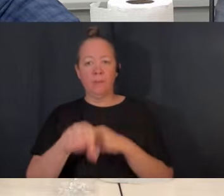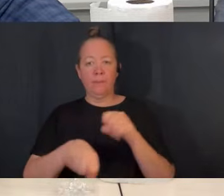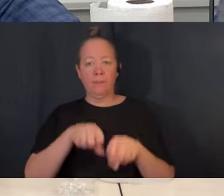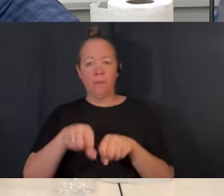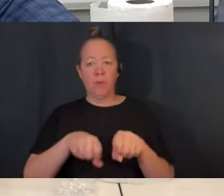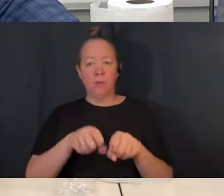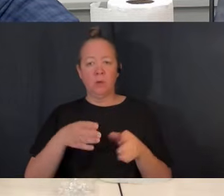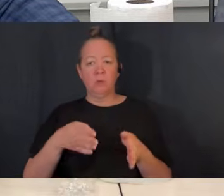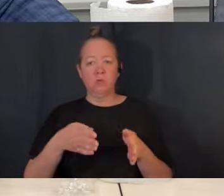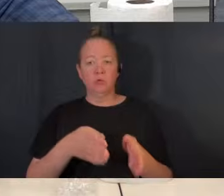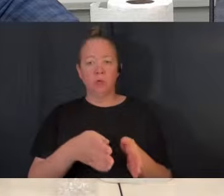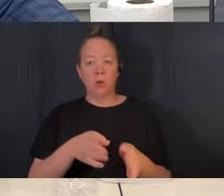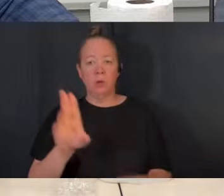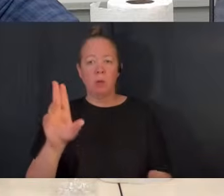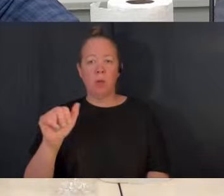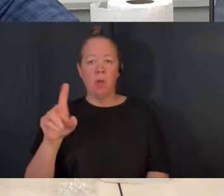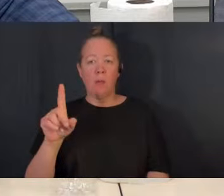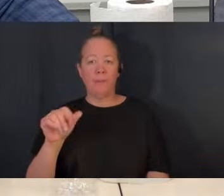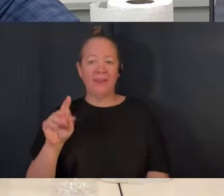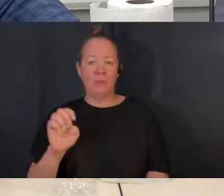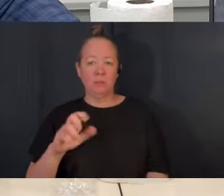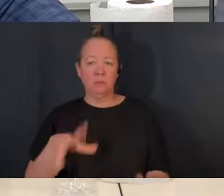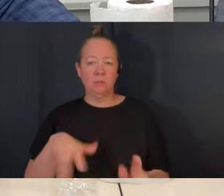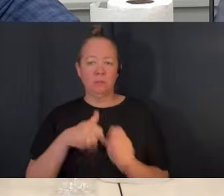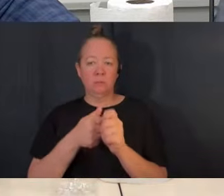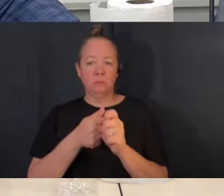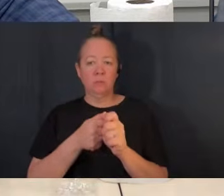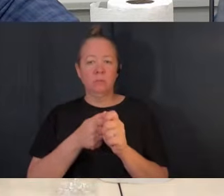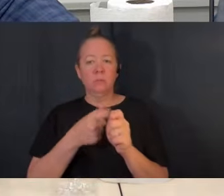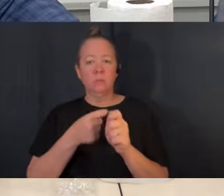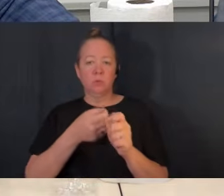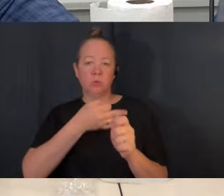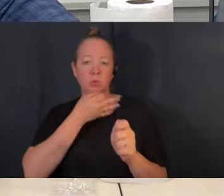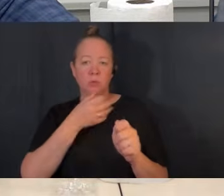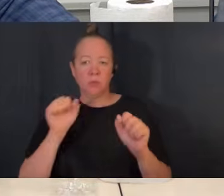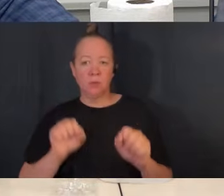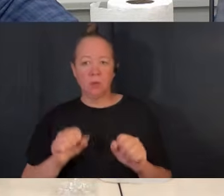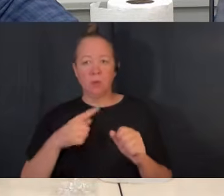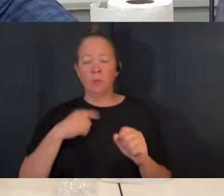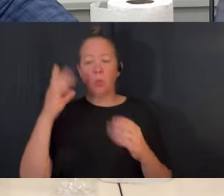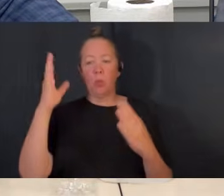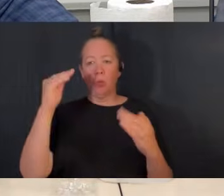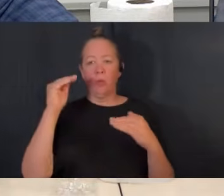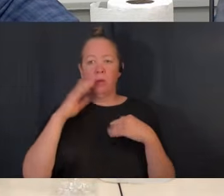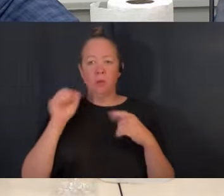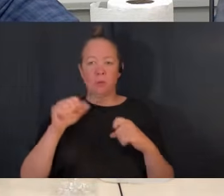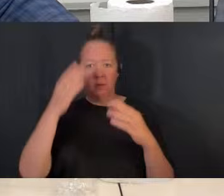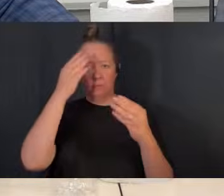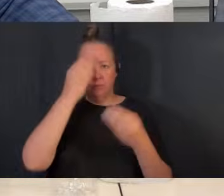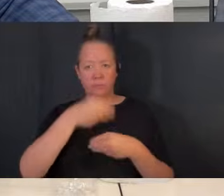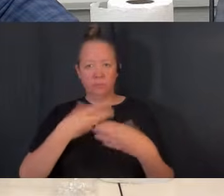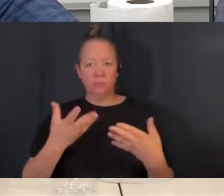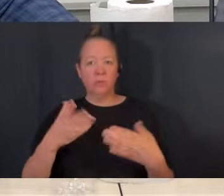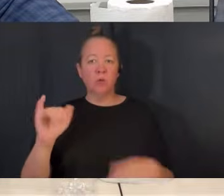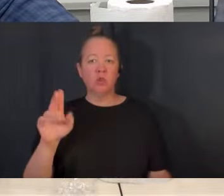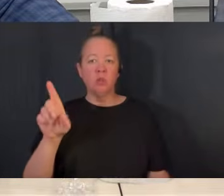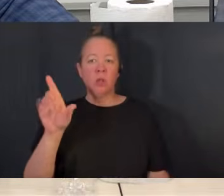that I'll be able to give that bike trail update at the July town meeting. Okay,